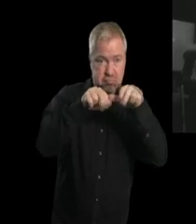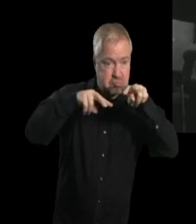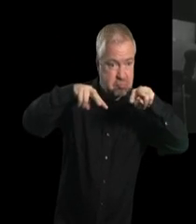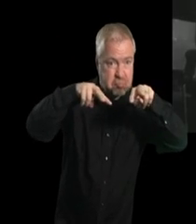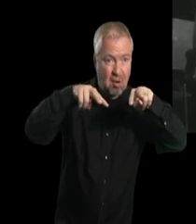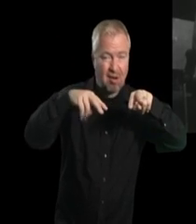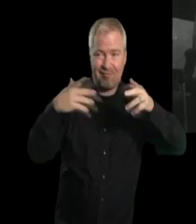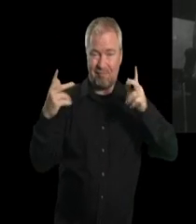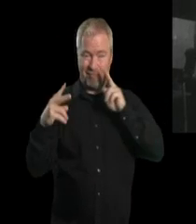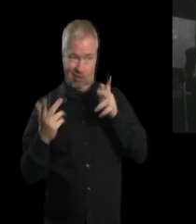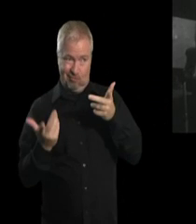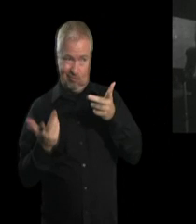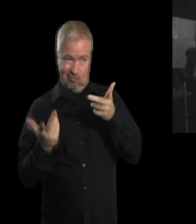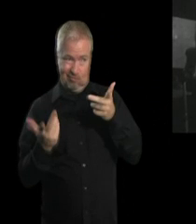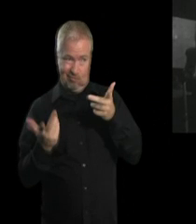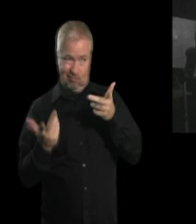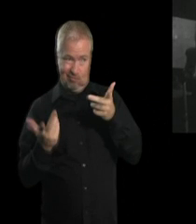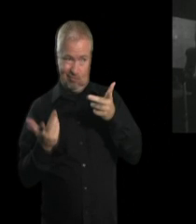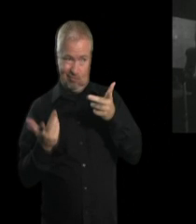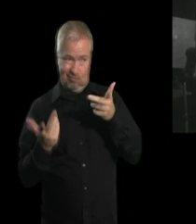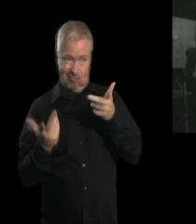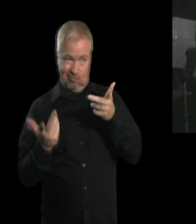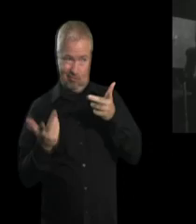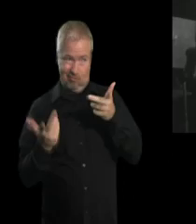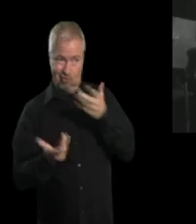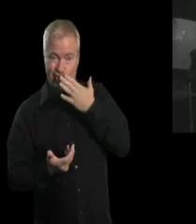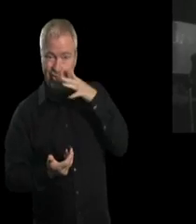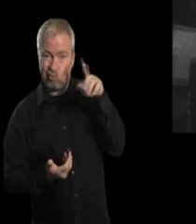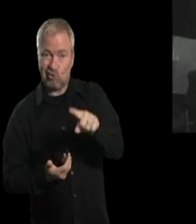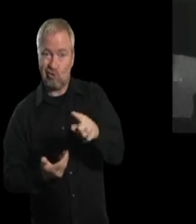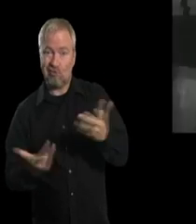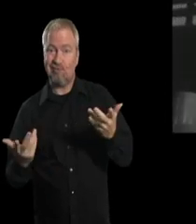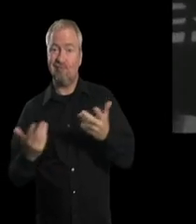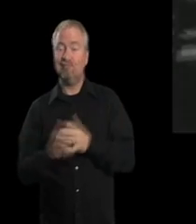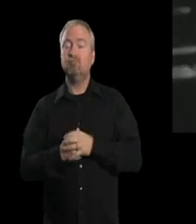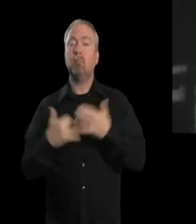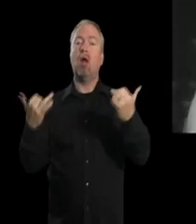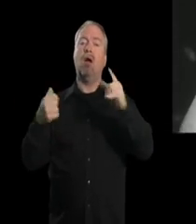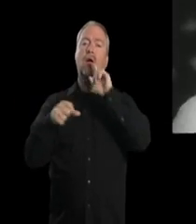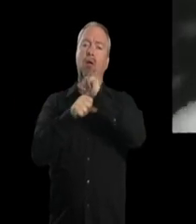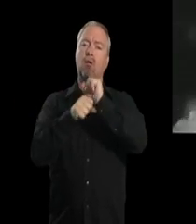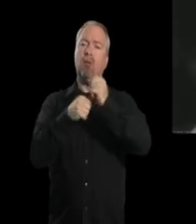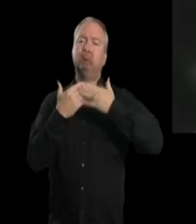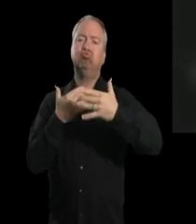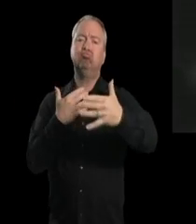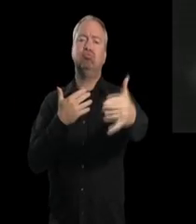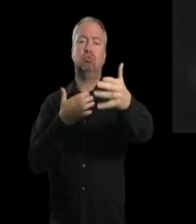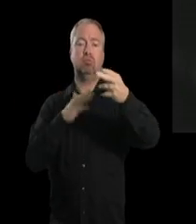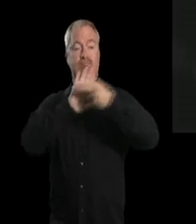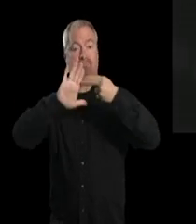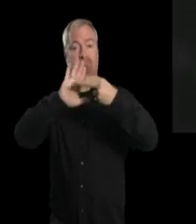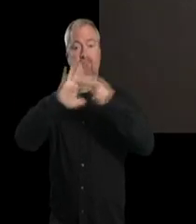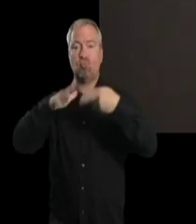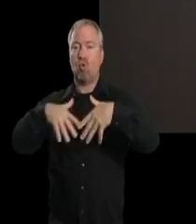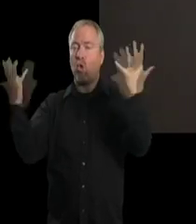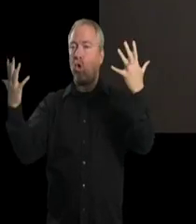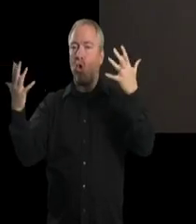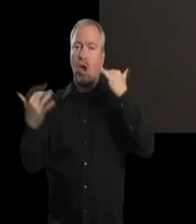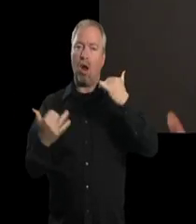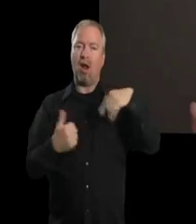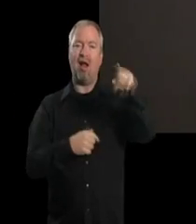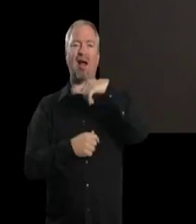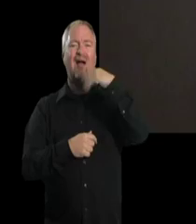supervision? Good questions. Brian Renfro interviews. The thing is, they didn't really have labels back then. Like, they didn't have all